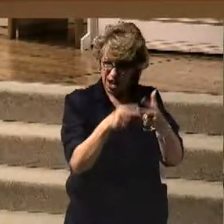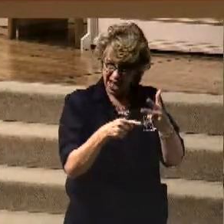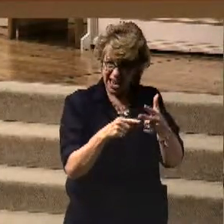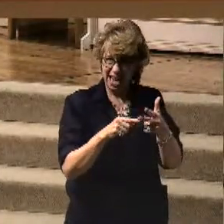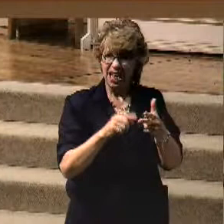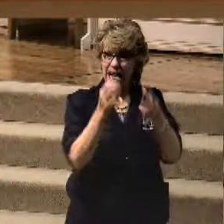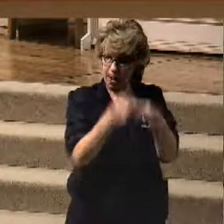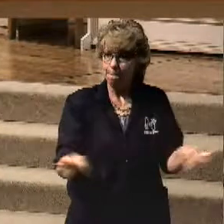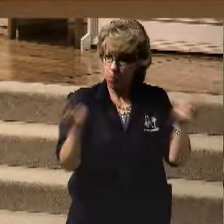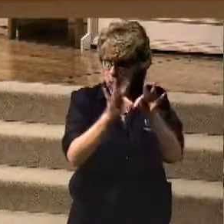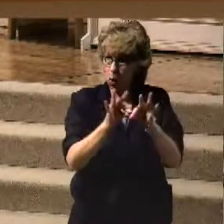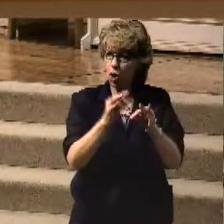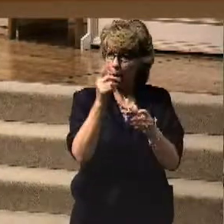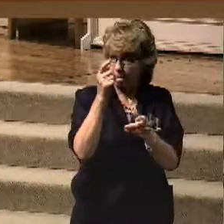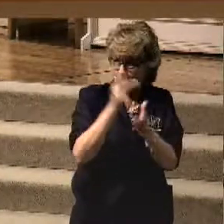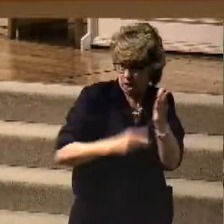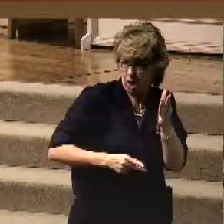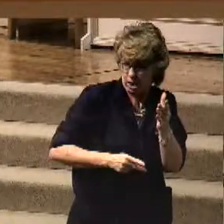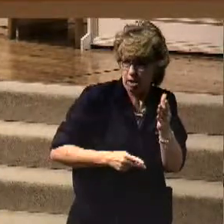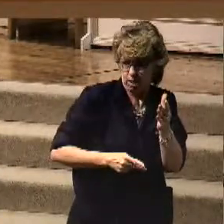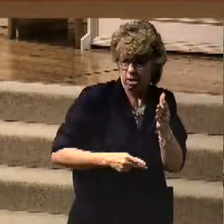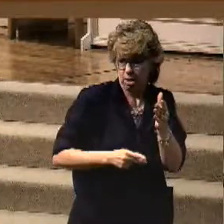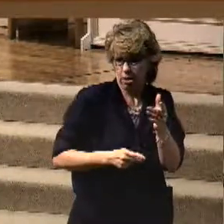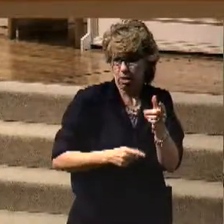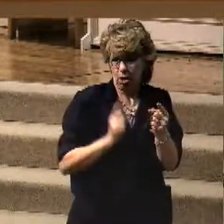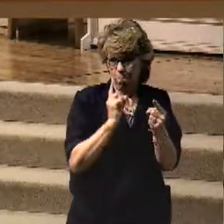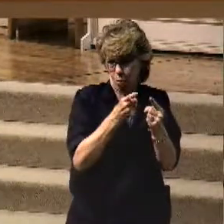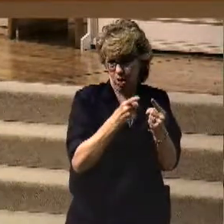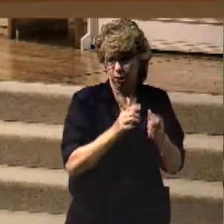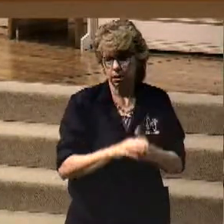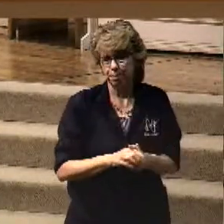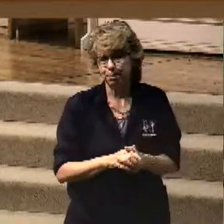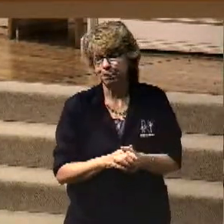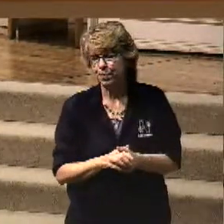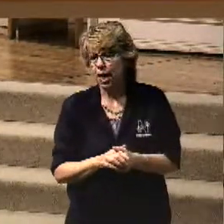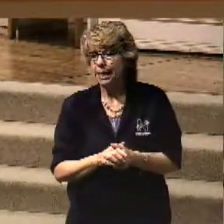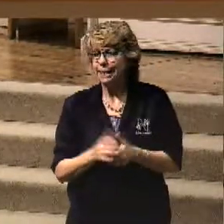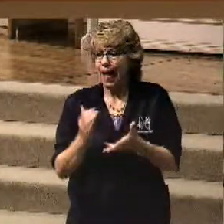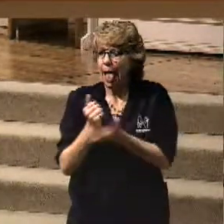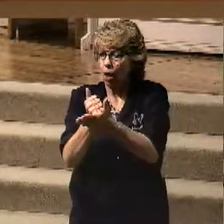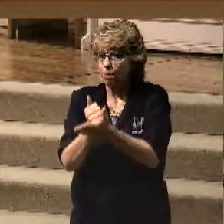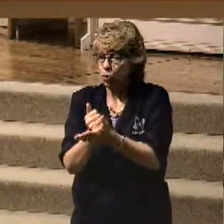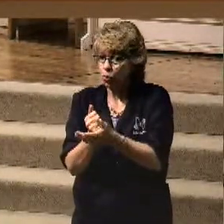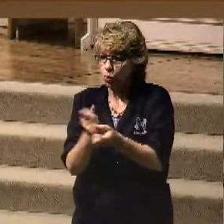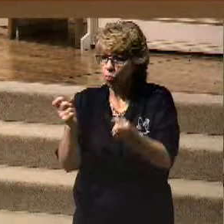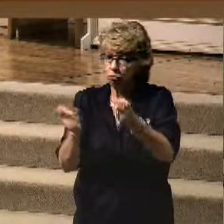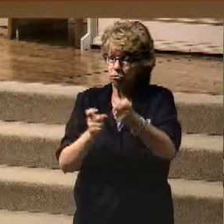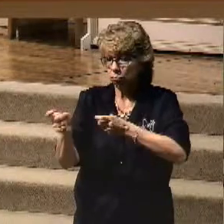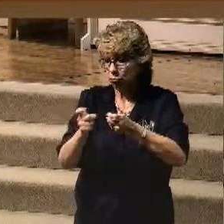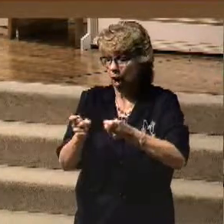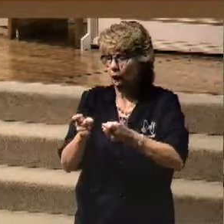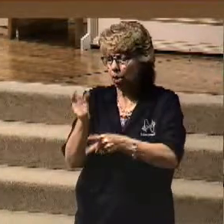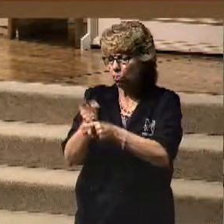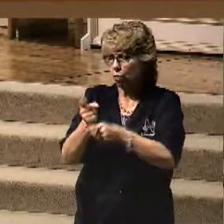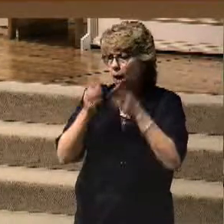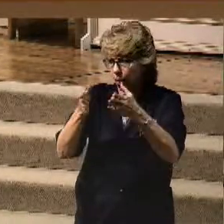three key points, that will help steer you correctly.